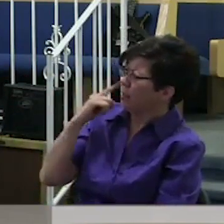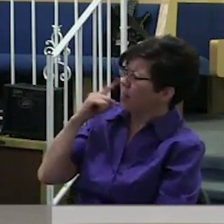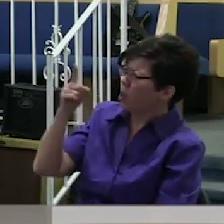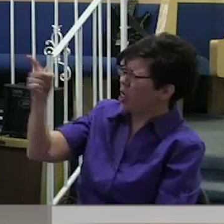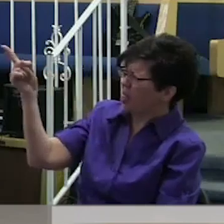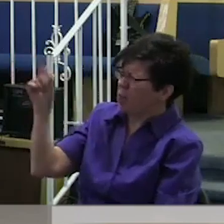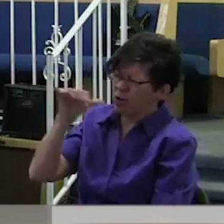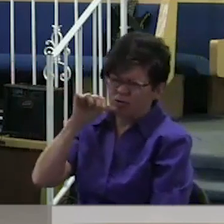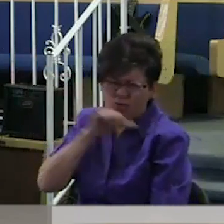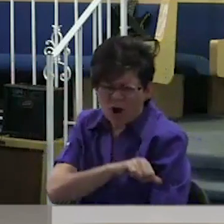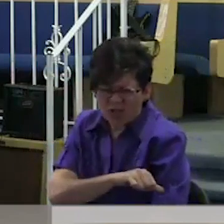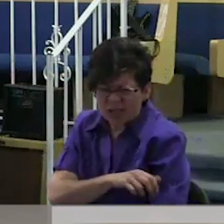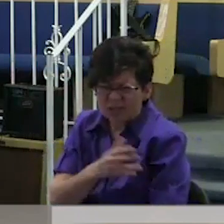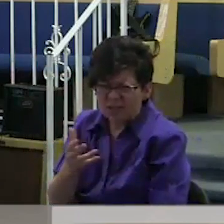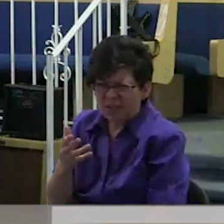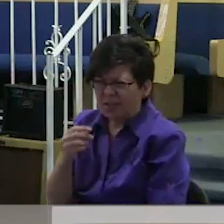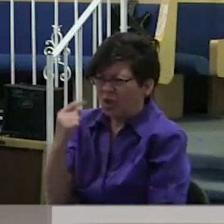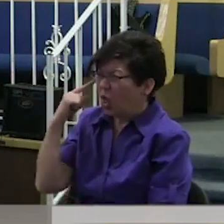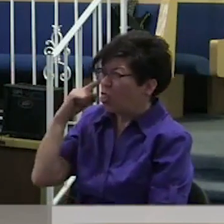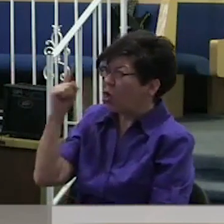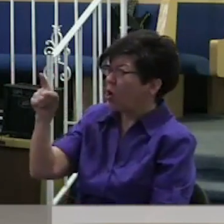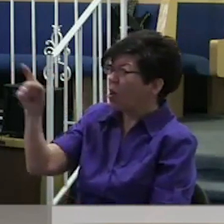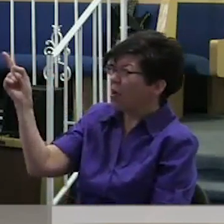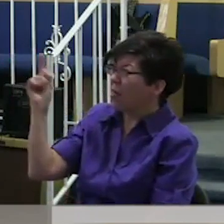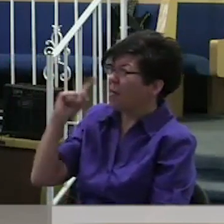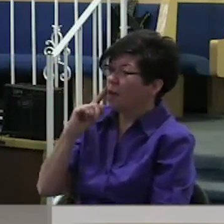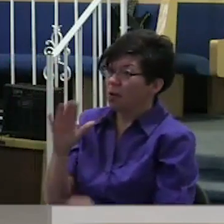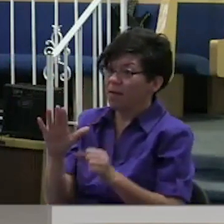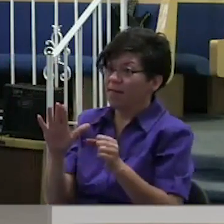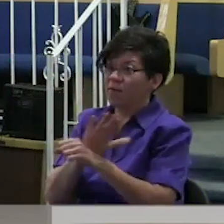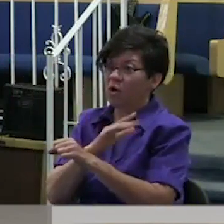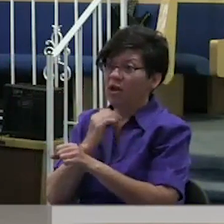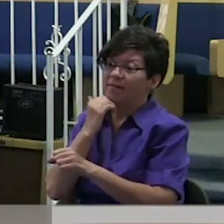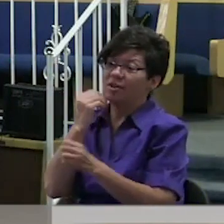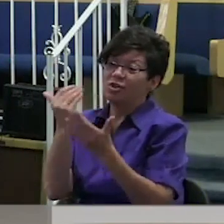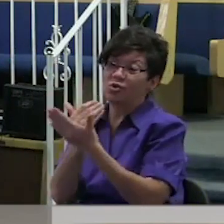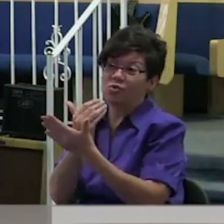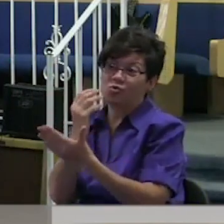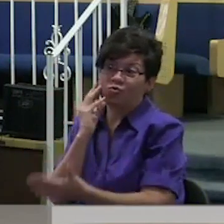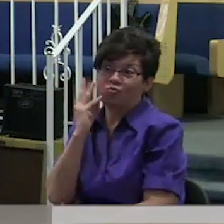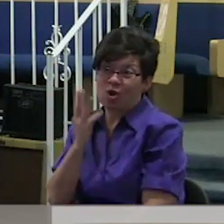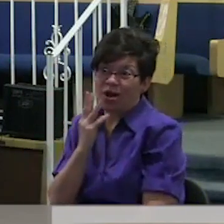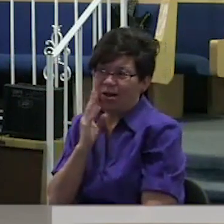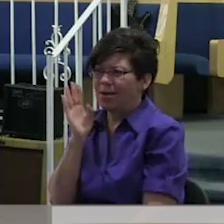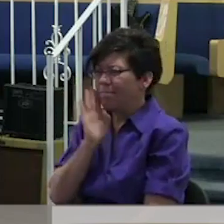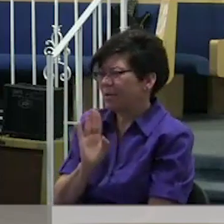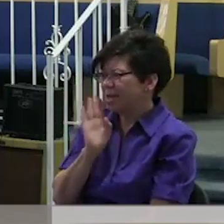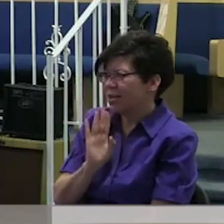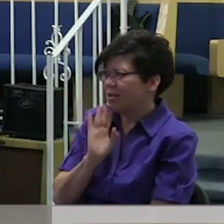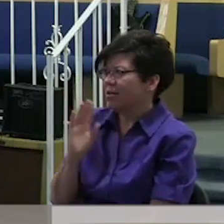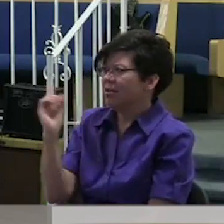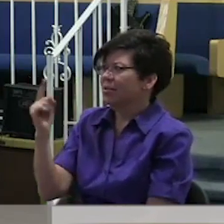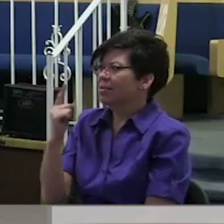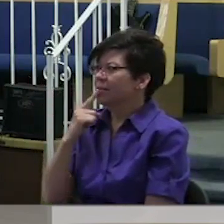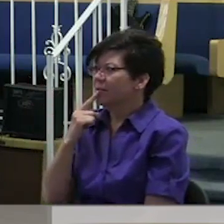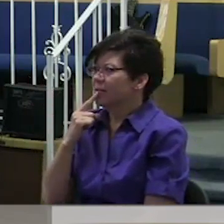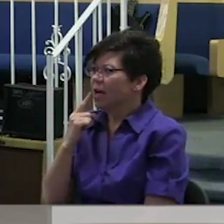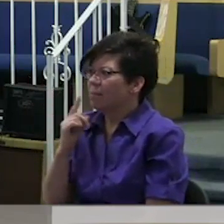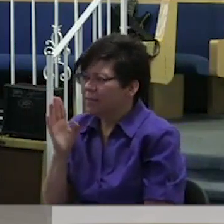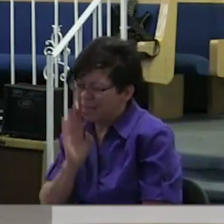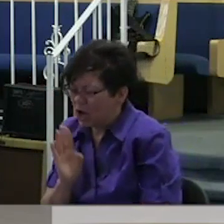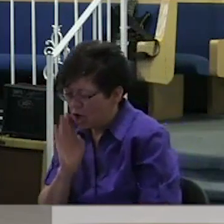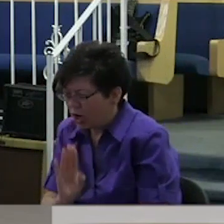were drunk. They thought they were full of new wine. But Peter. Somebody say, but